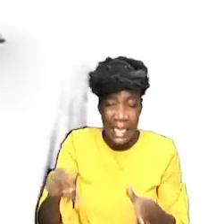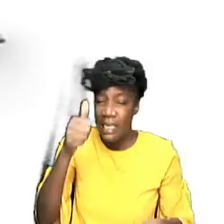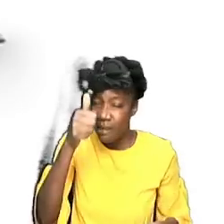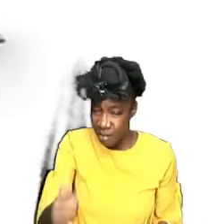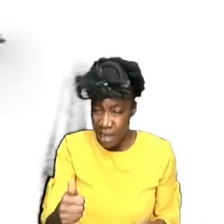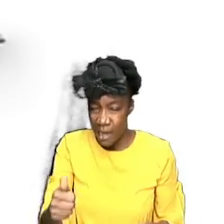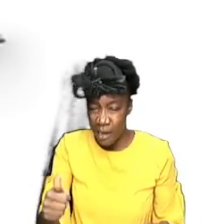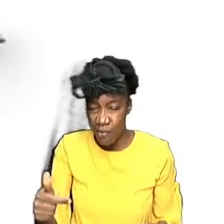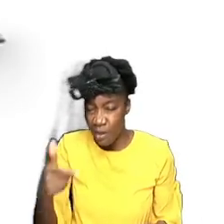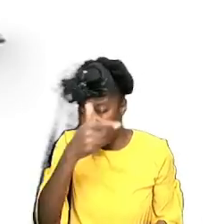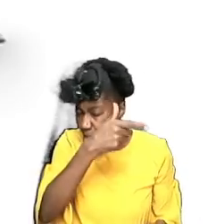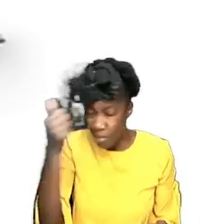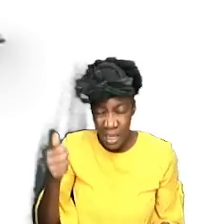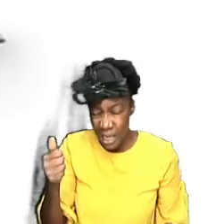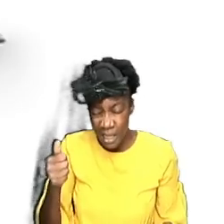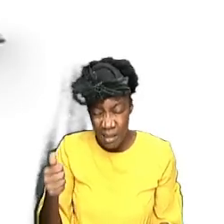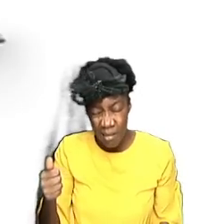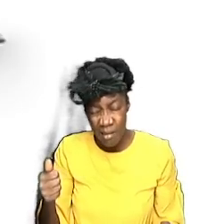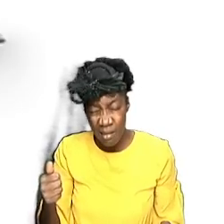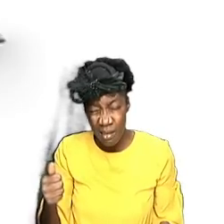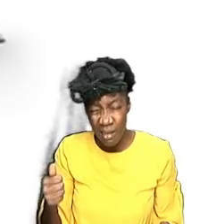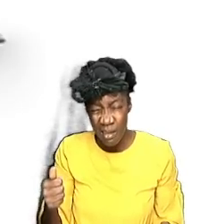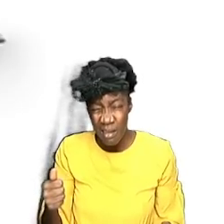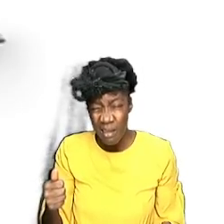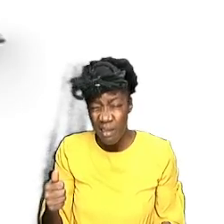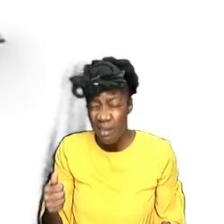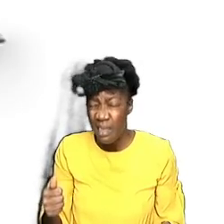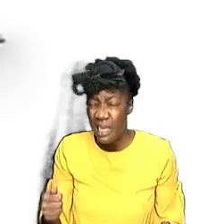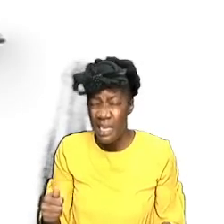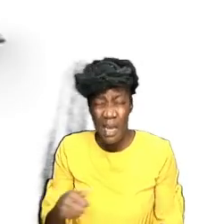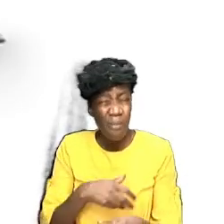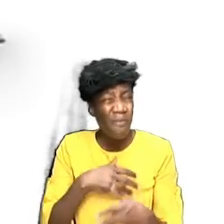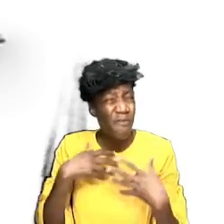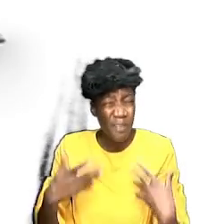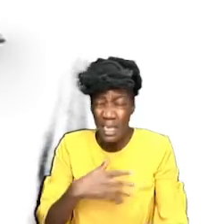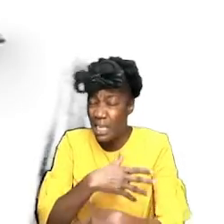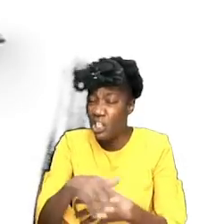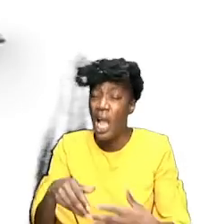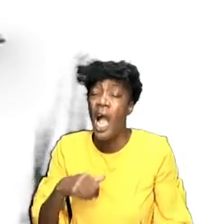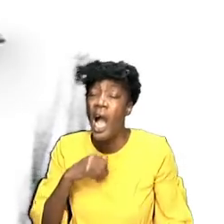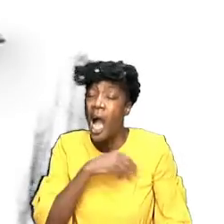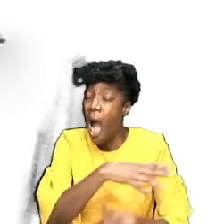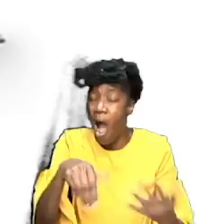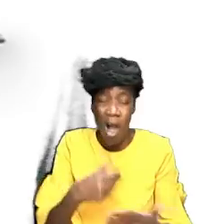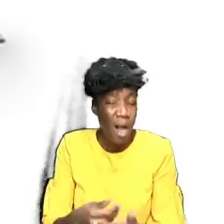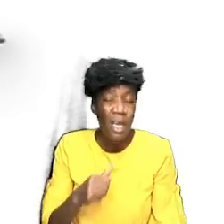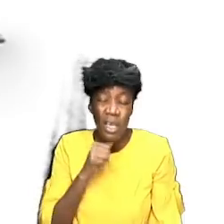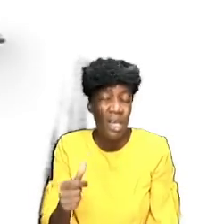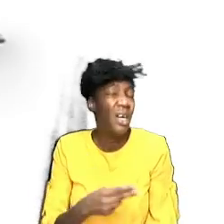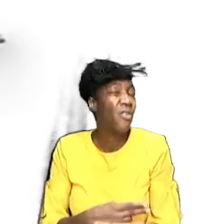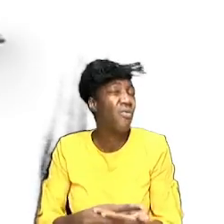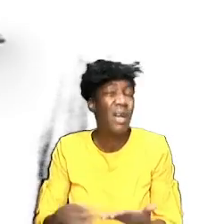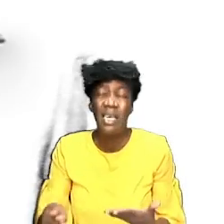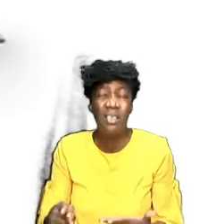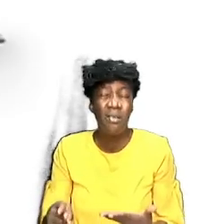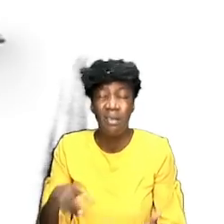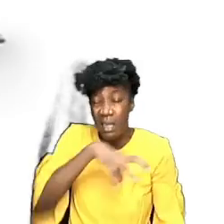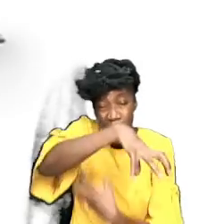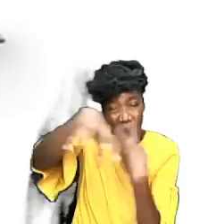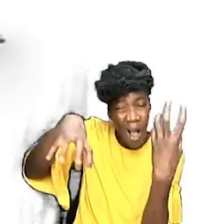all the crazy things, because having done all these unrighteous things, it leaves us in a state of